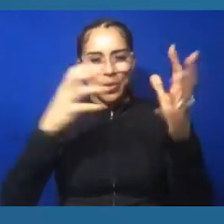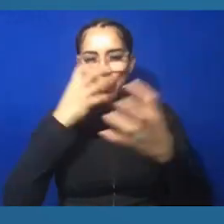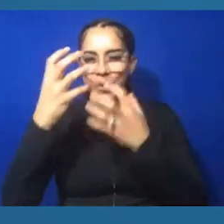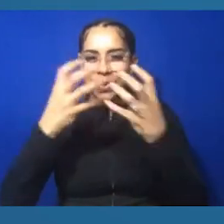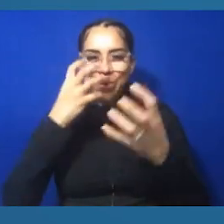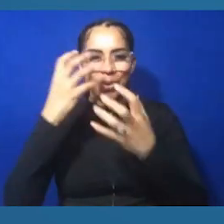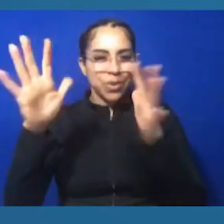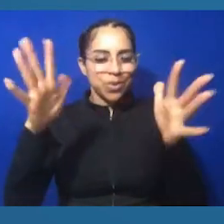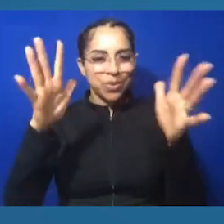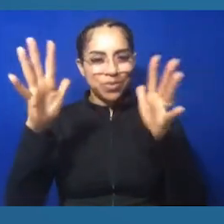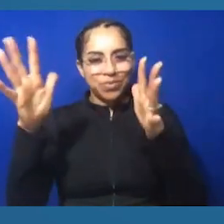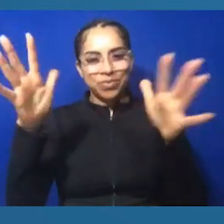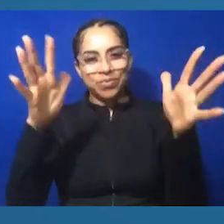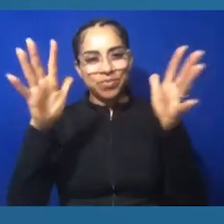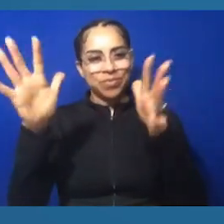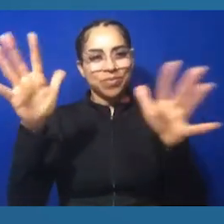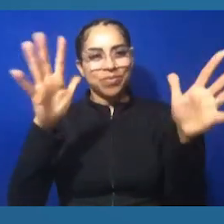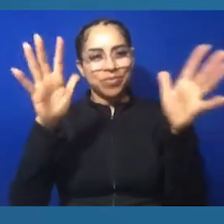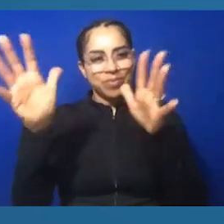Thank you.